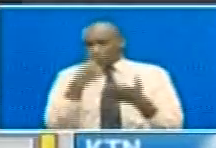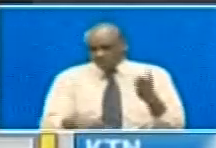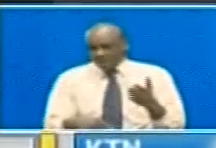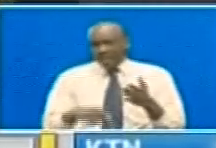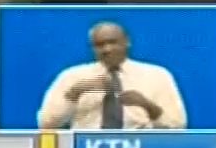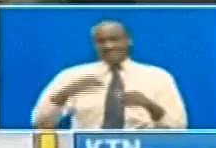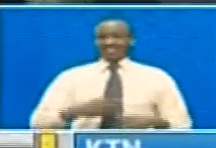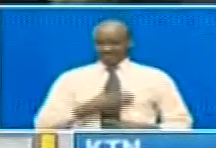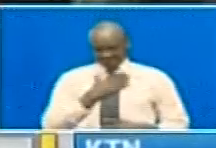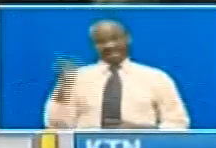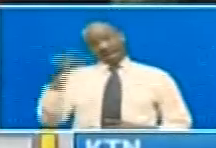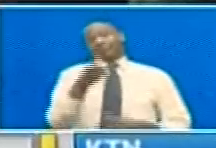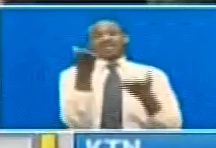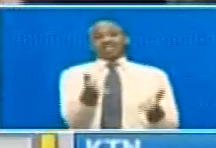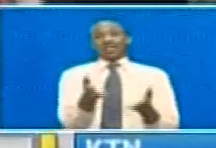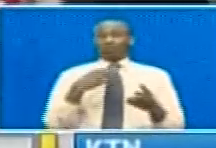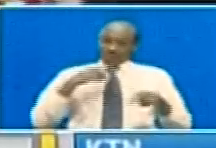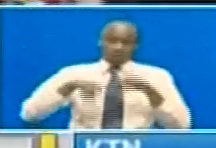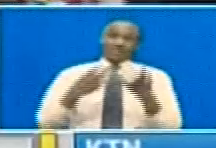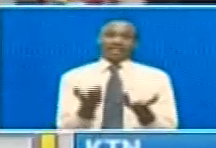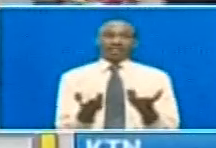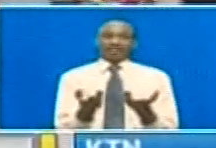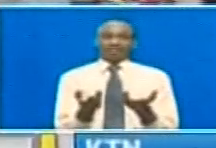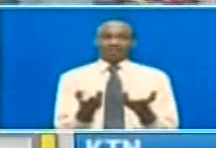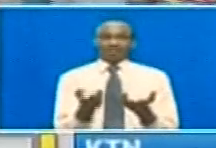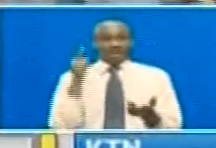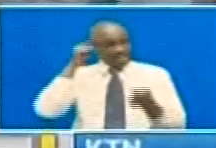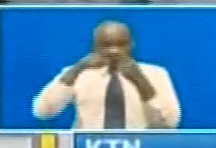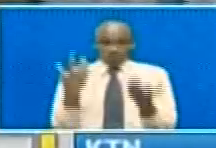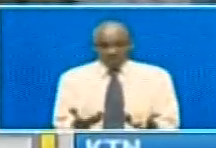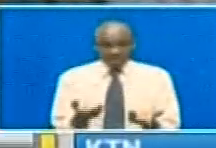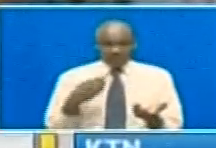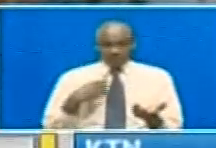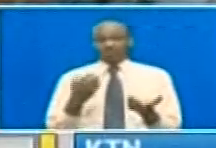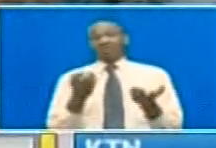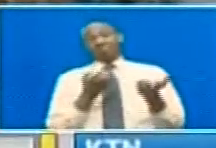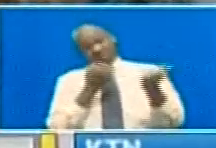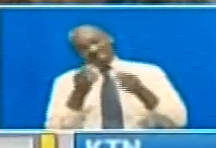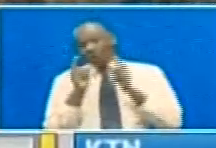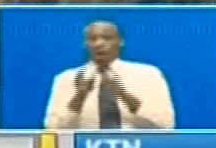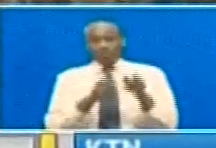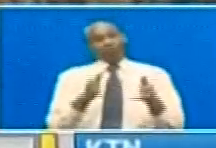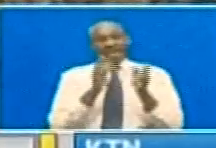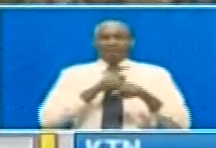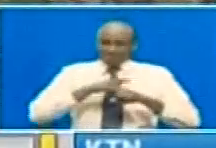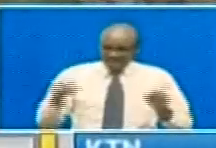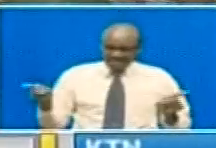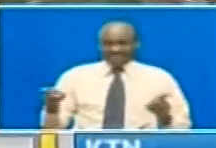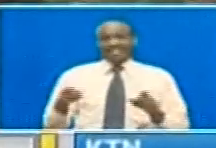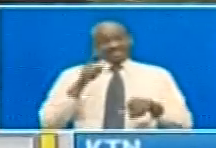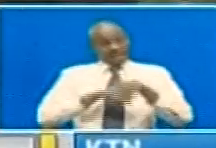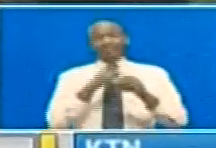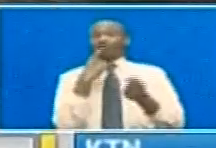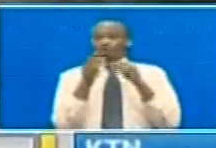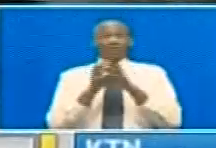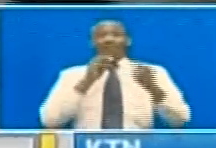have been coming here to the hotel for, you know, business has been going on as usual. But on confronting the manager,